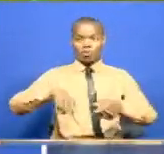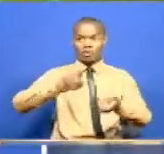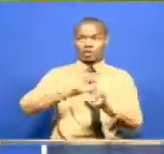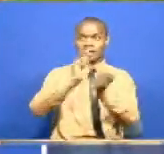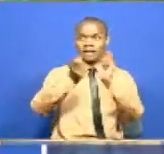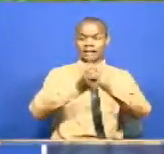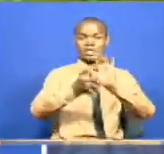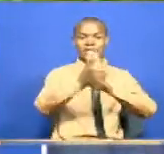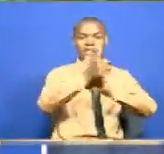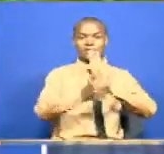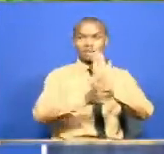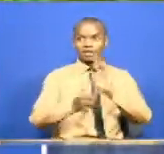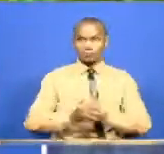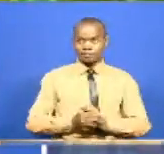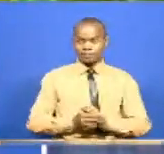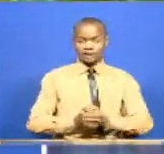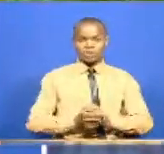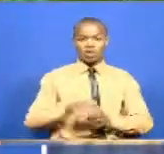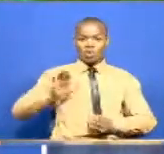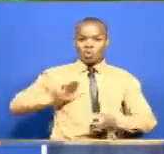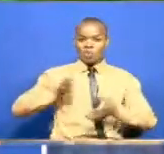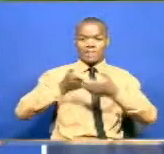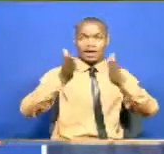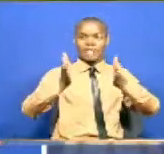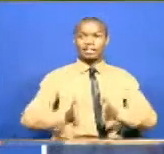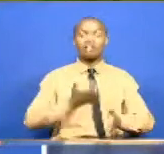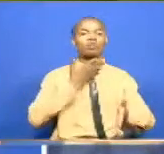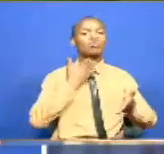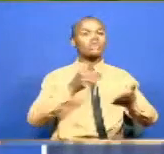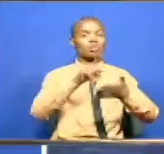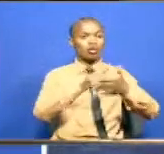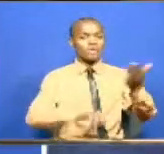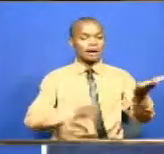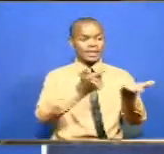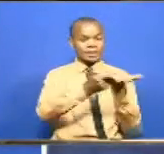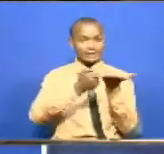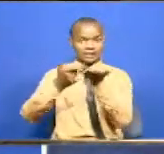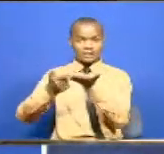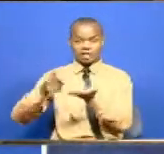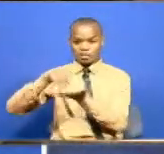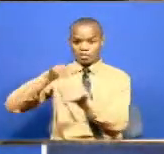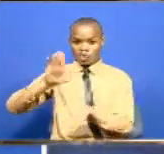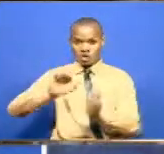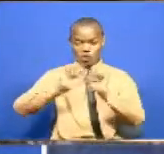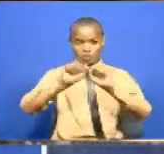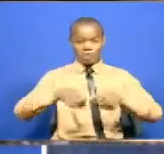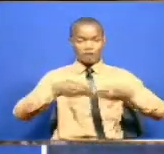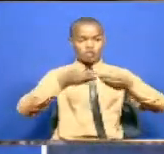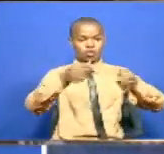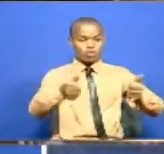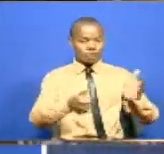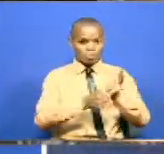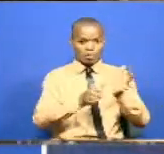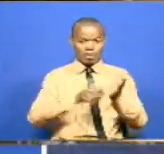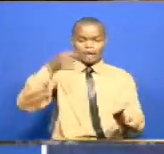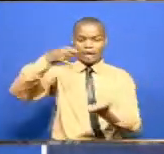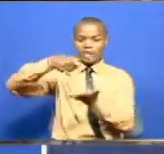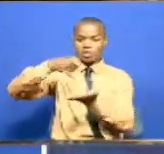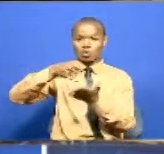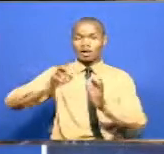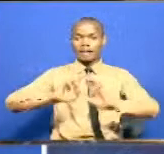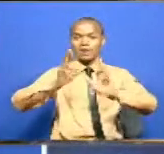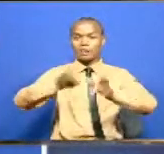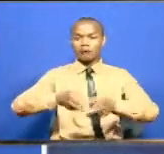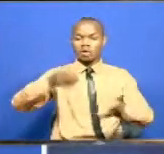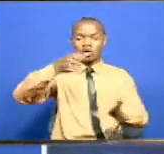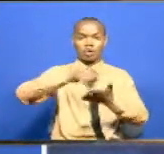ya bunge. Viongozi wa kike wanataka mashauriano zaidi kufanywa ili kukabiliana na mianya iliyopo kwenye ripoti hiyo kuhusiana na kanuni